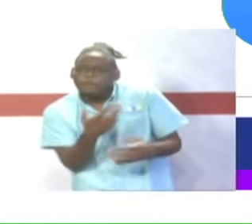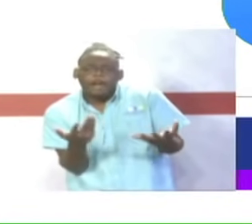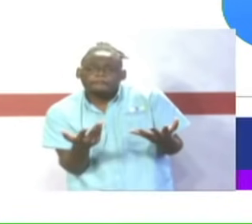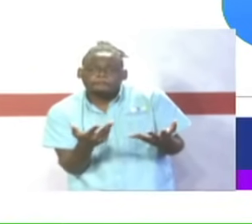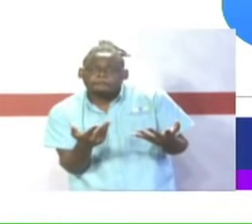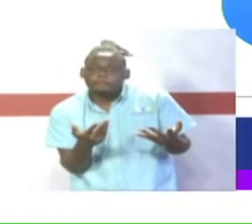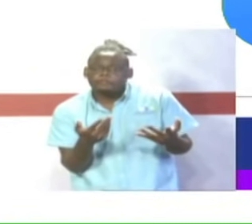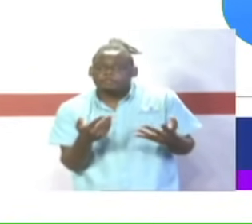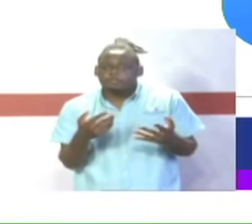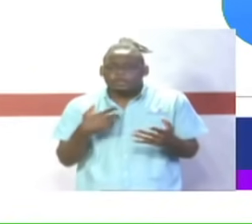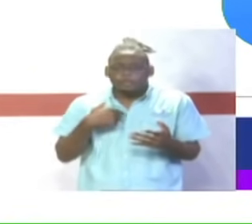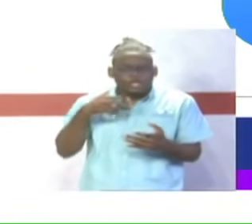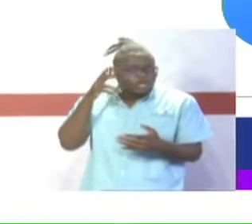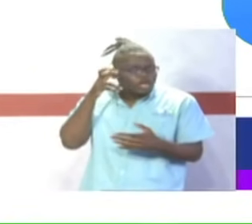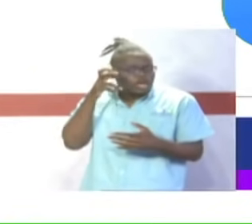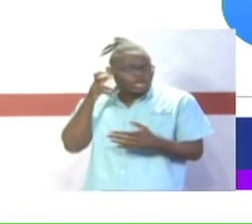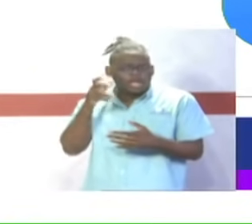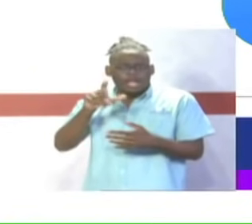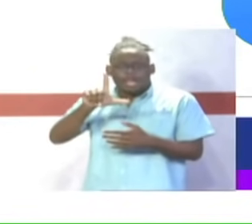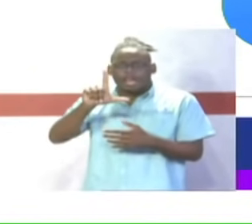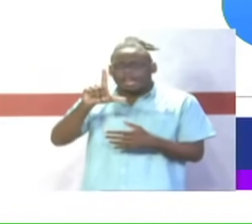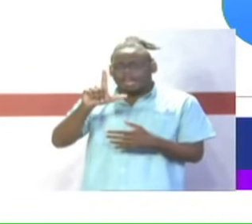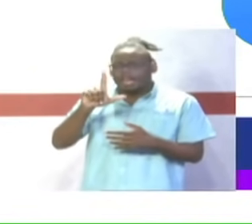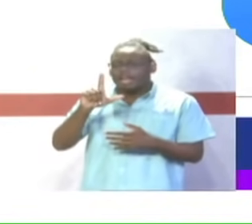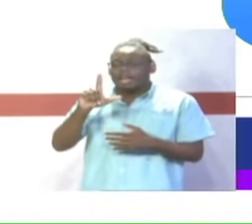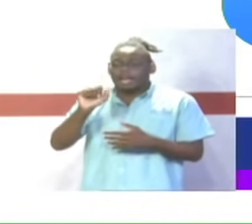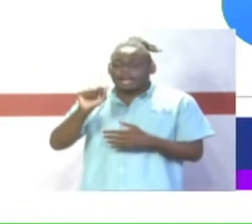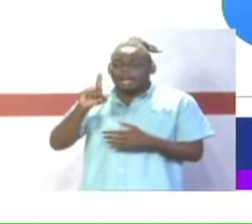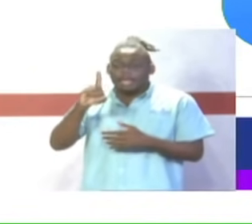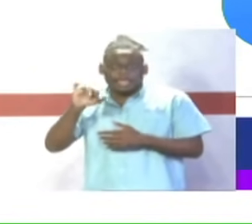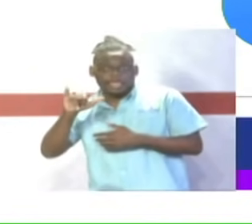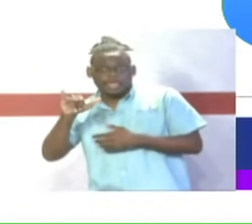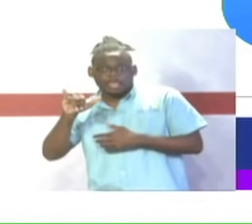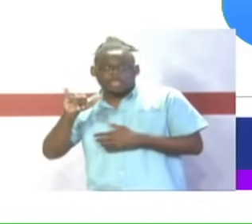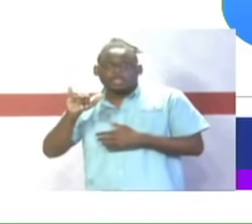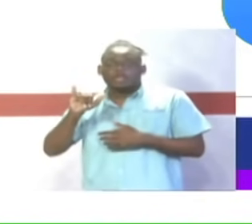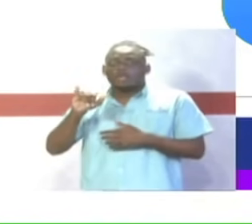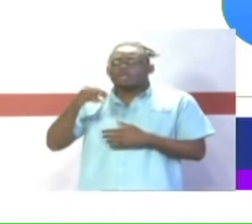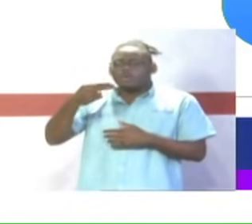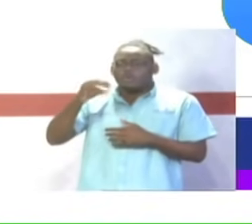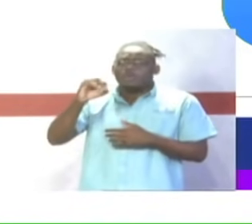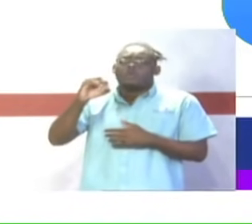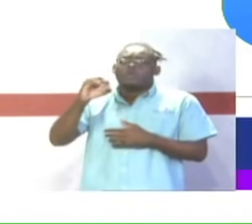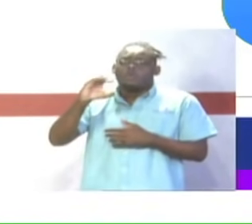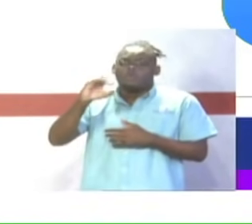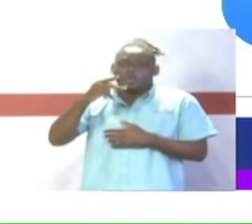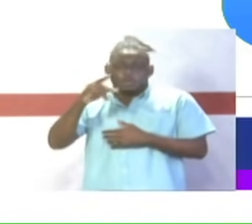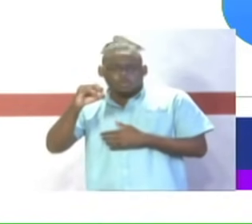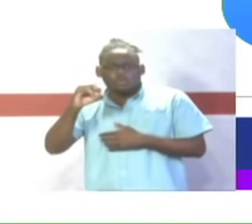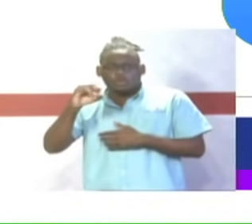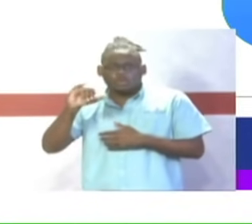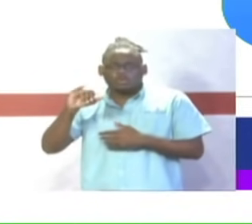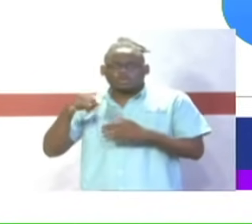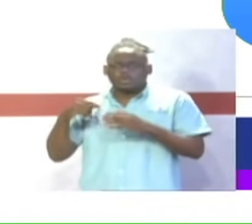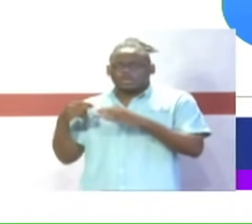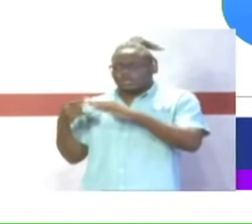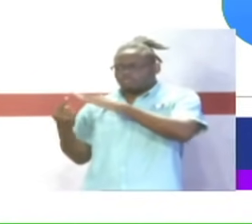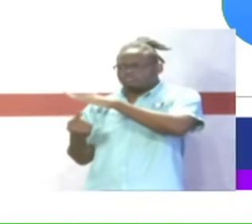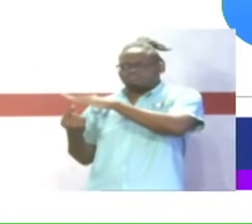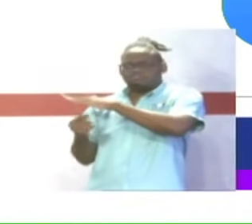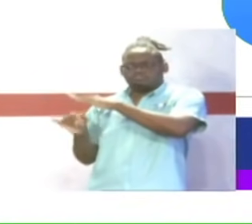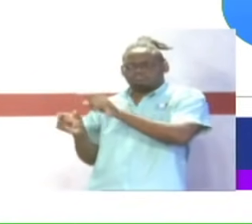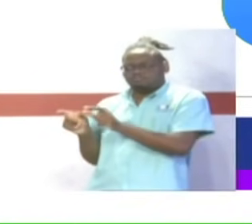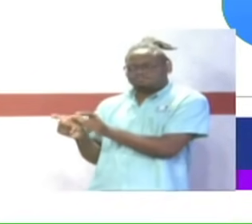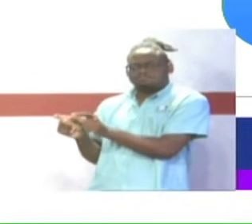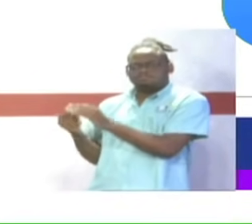under quarantine, sure, with at least 25 persons being infected with COVID-19. Yeah. Can you say whether the ministry has had any word